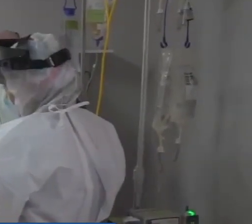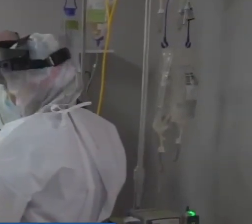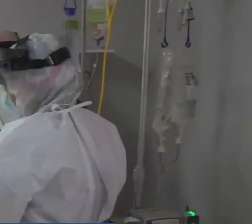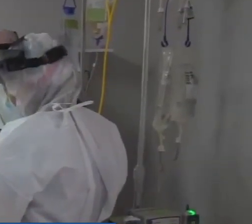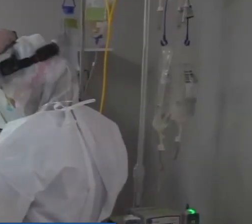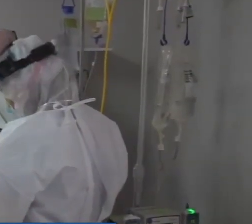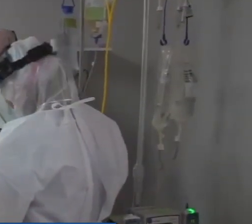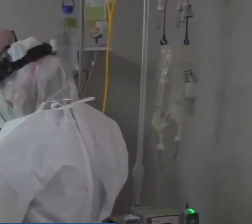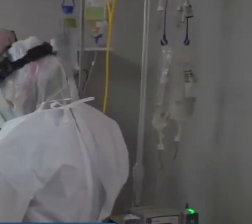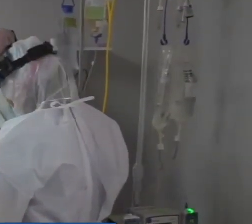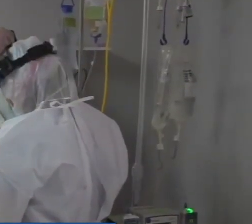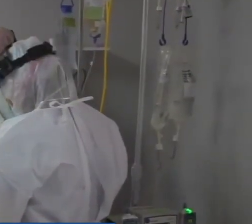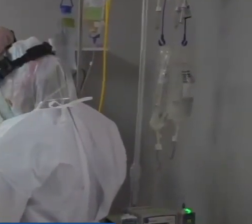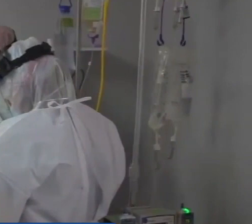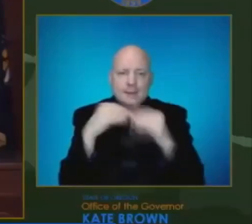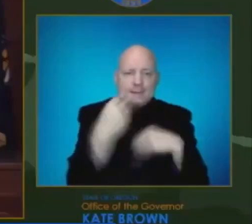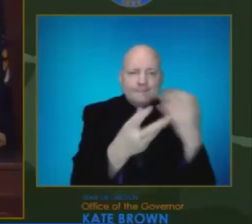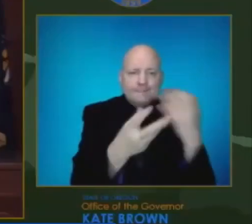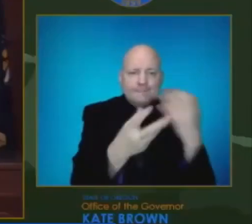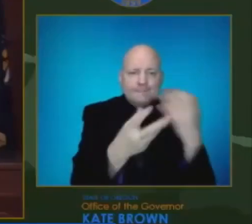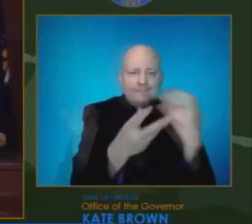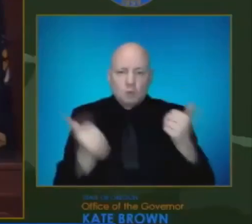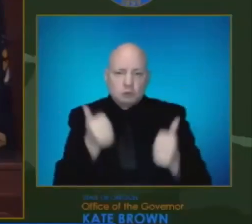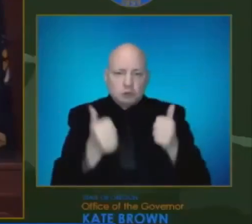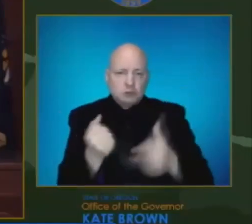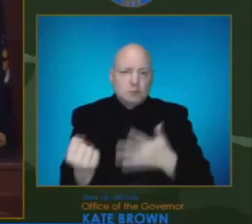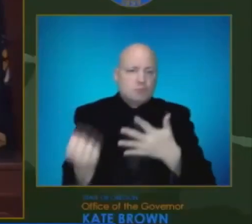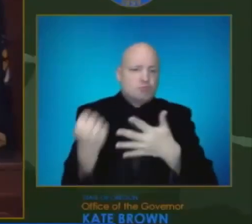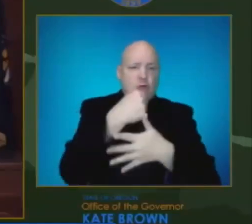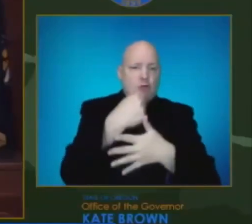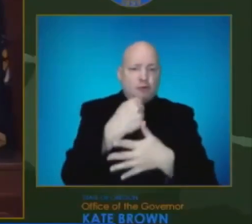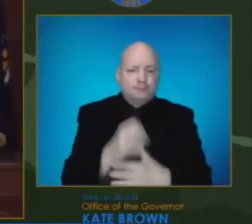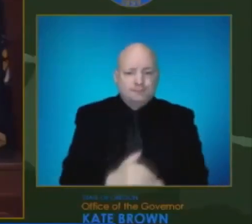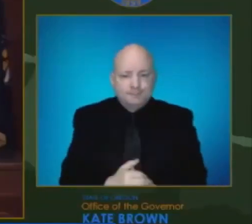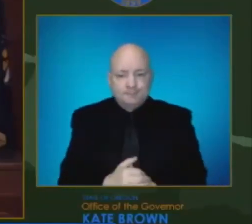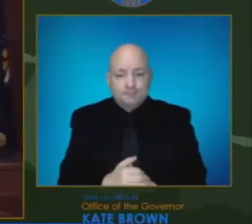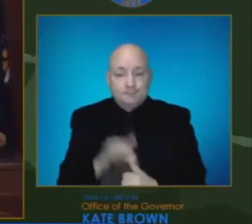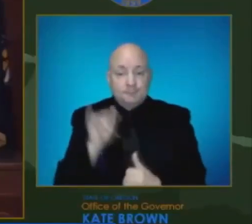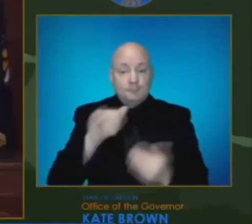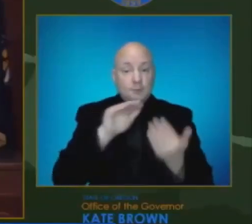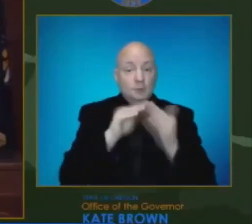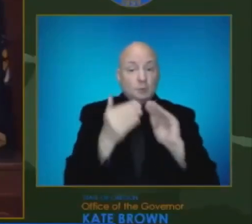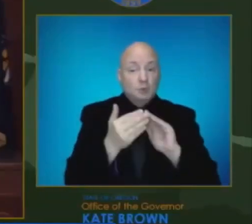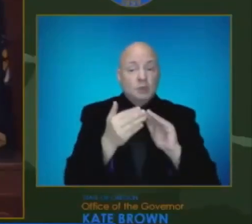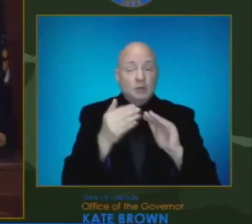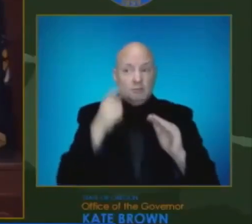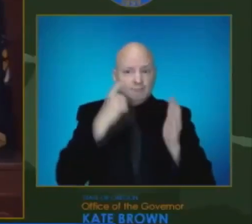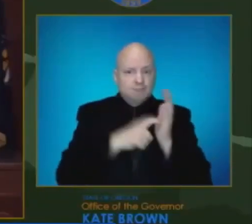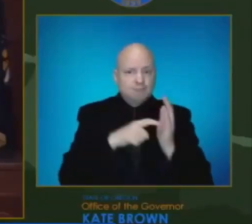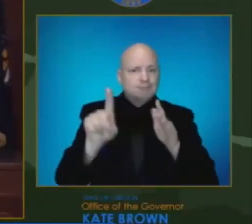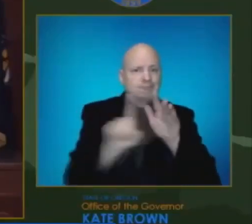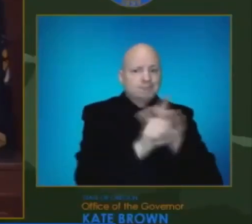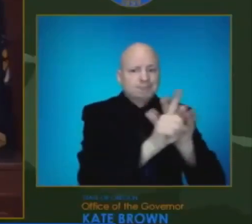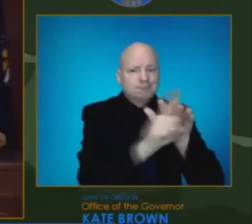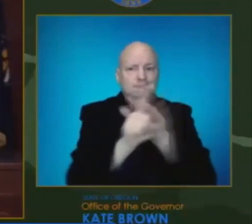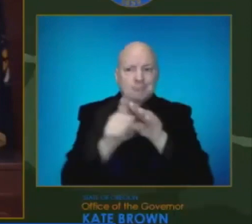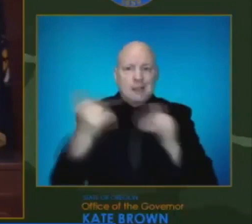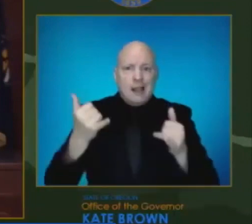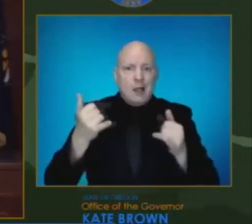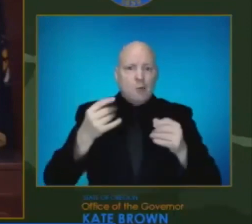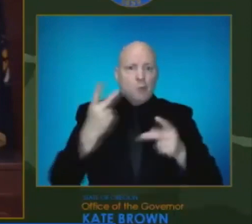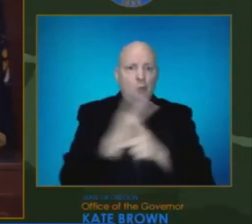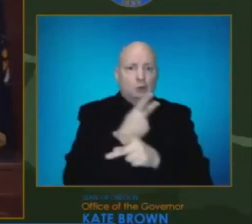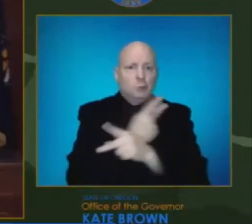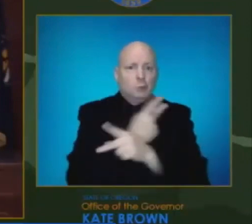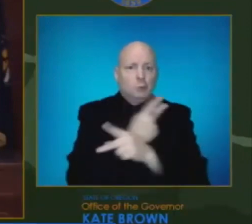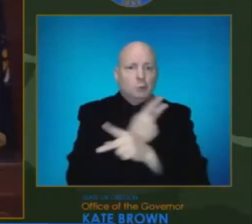will also help slow community spread, especially among communities of color who comprise